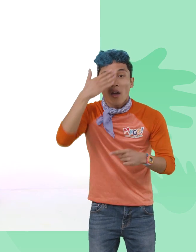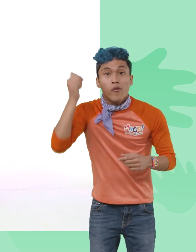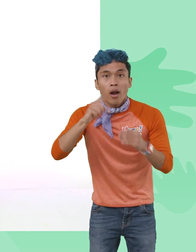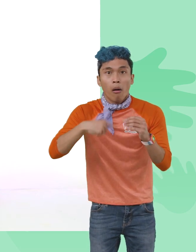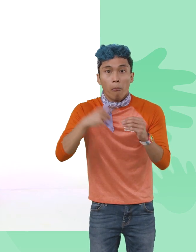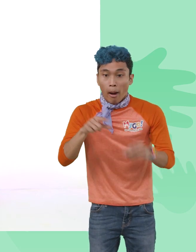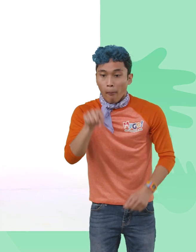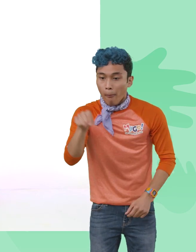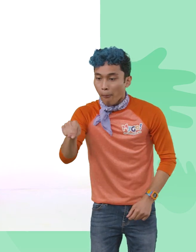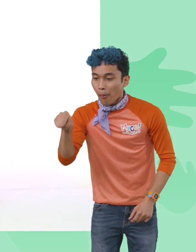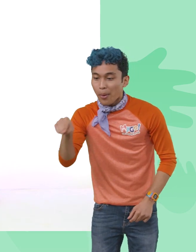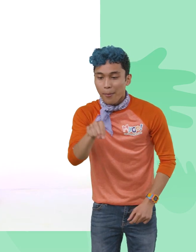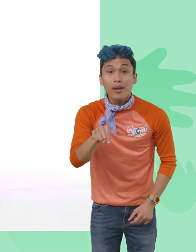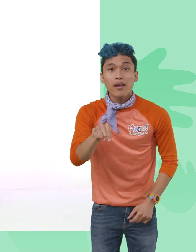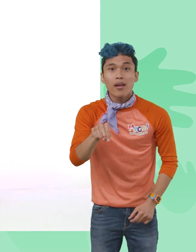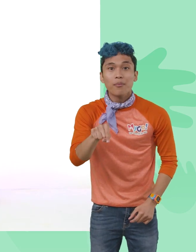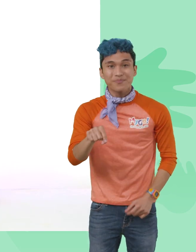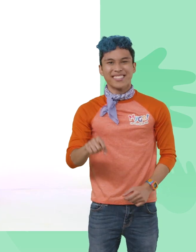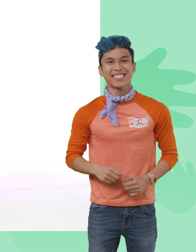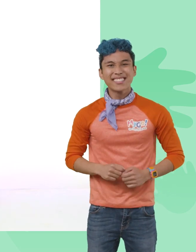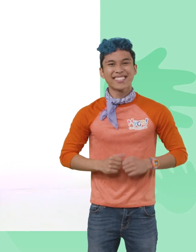About the buttons.